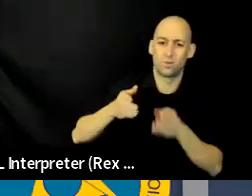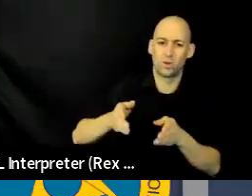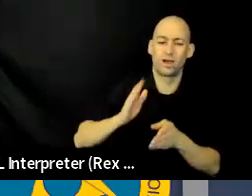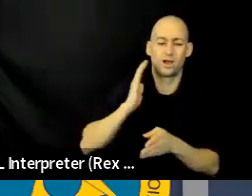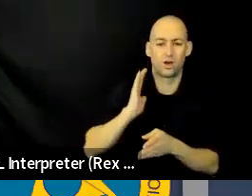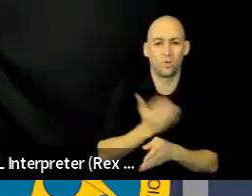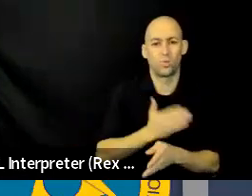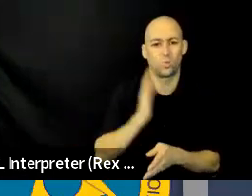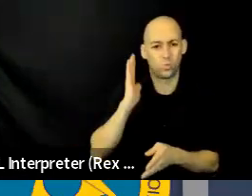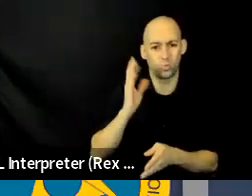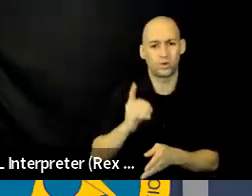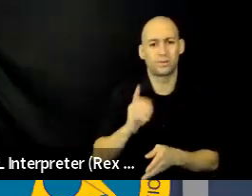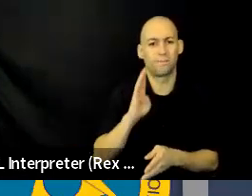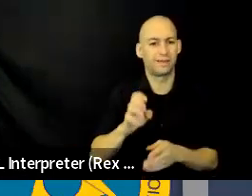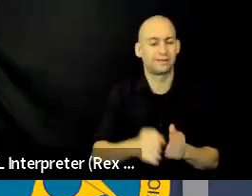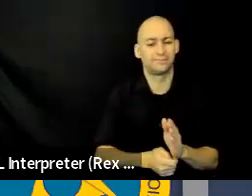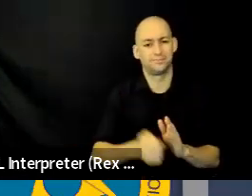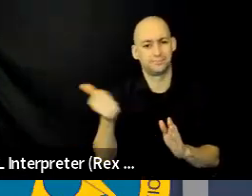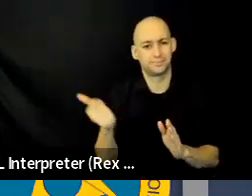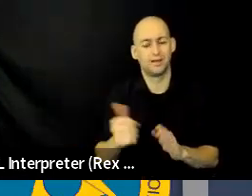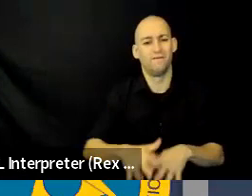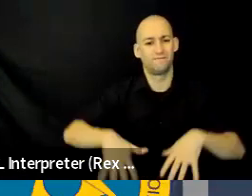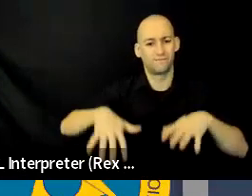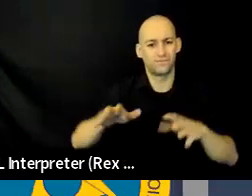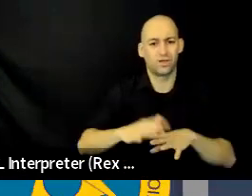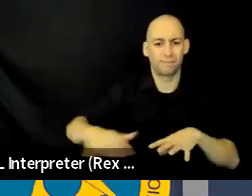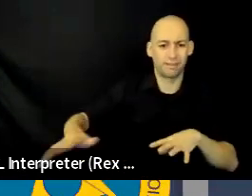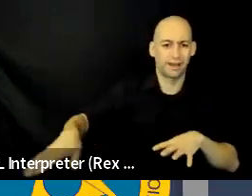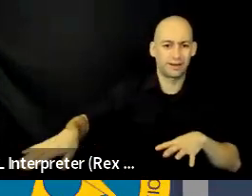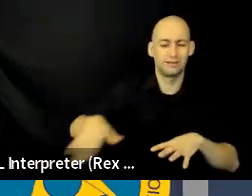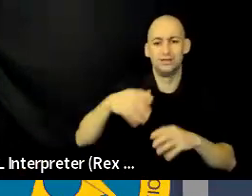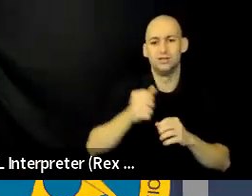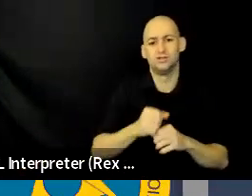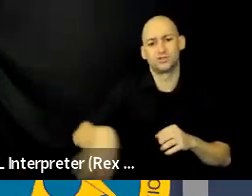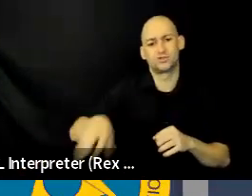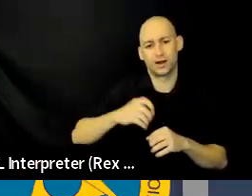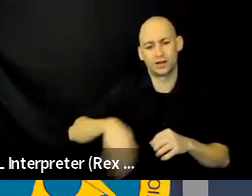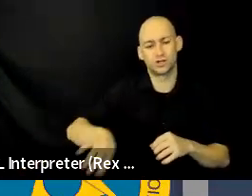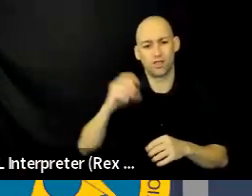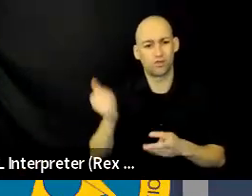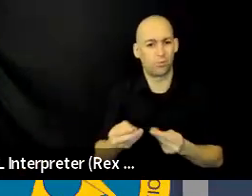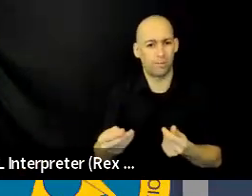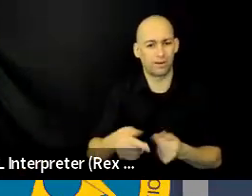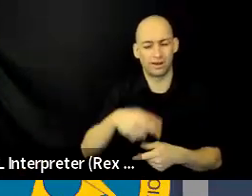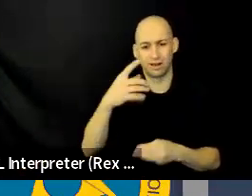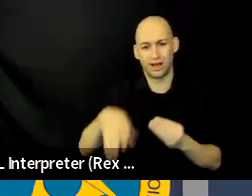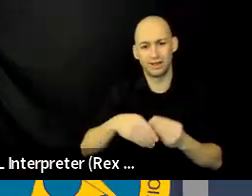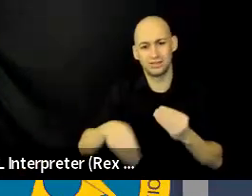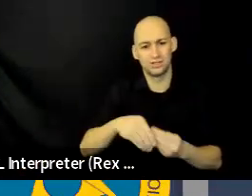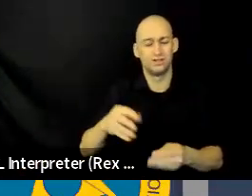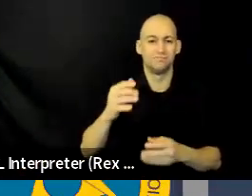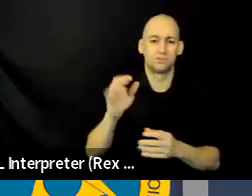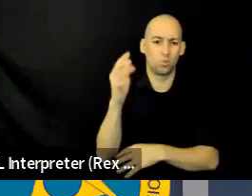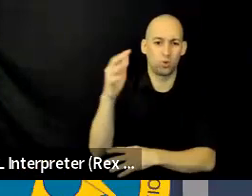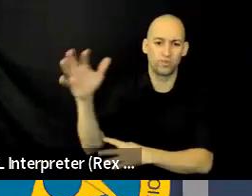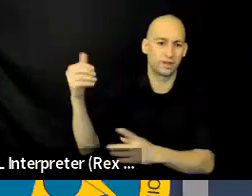be displacing floodplain and drainage onto other properties by additional modifications. There's woodland impacts, there's a blue